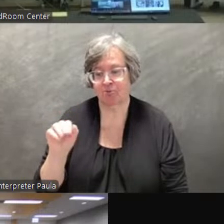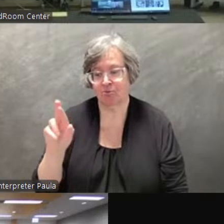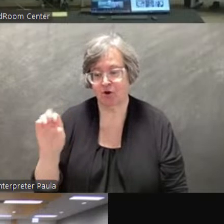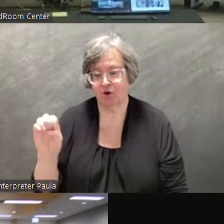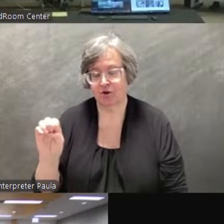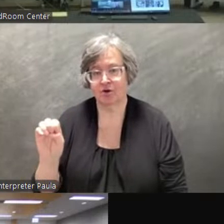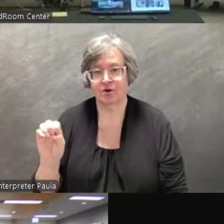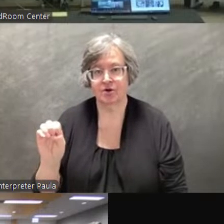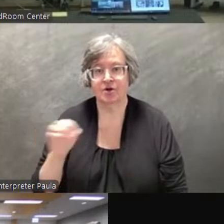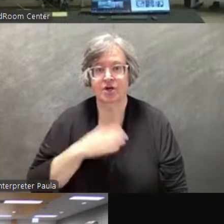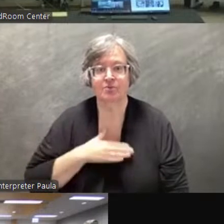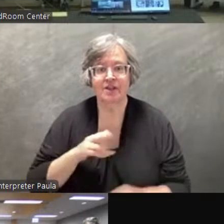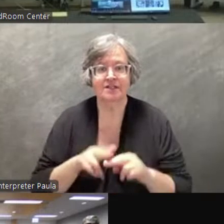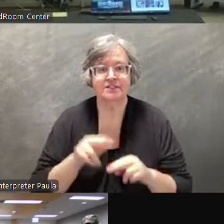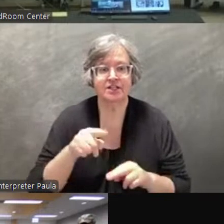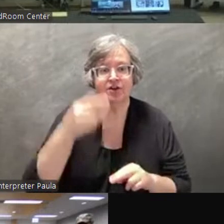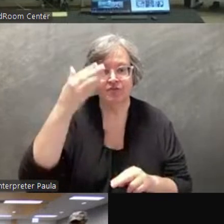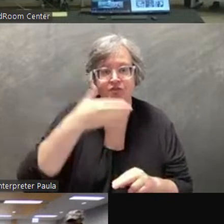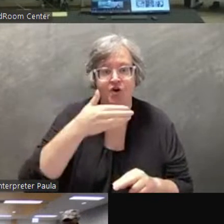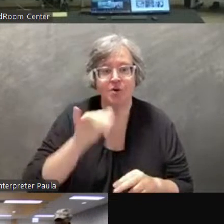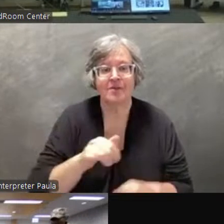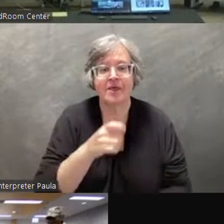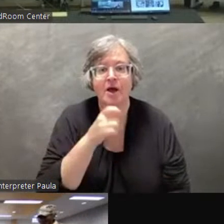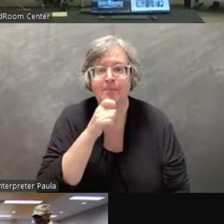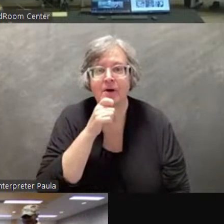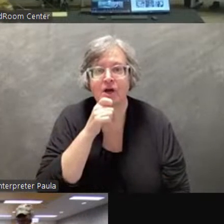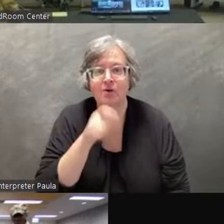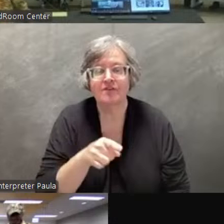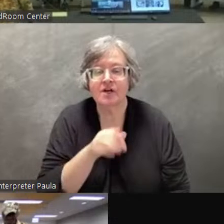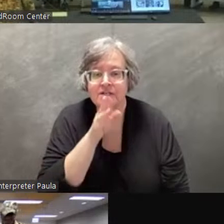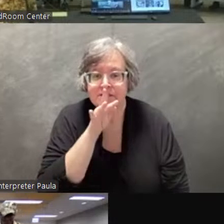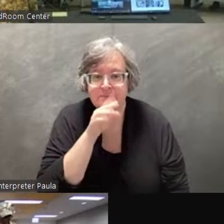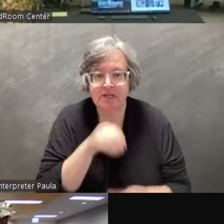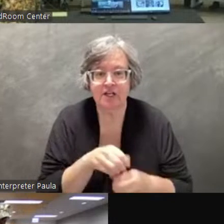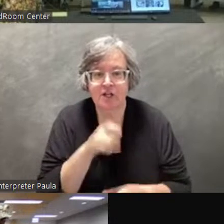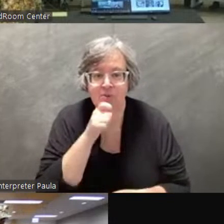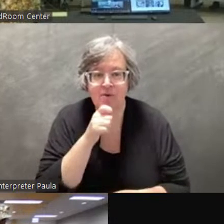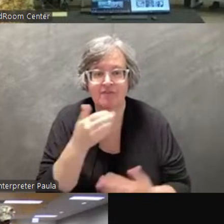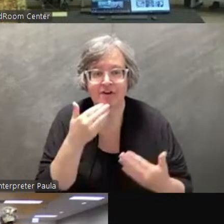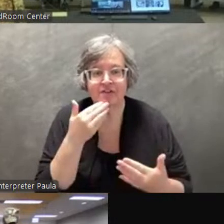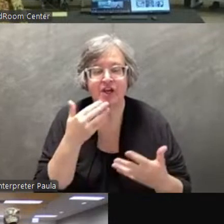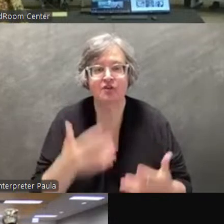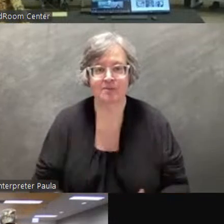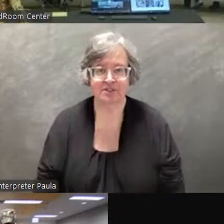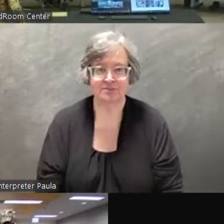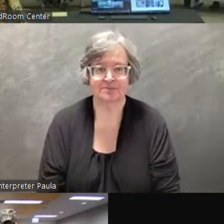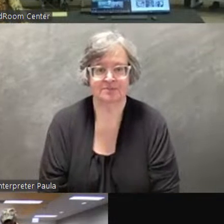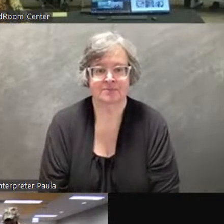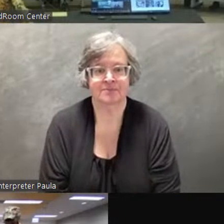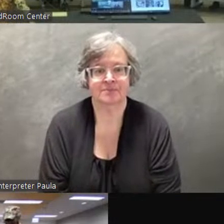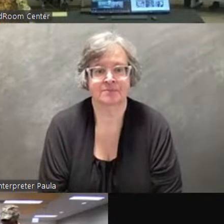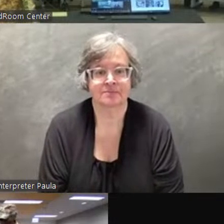I would like for you to sit right there in front of that microphone and speak into the microphone. Thank you very much.